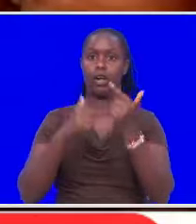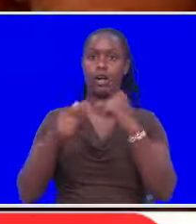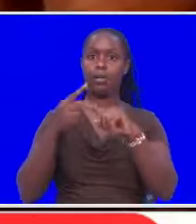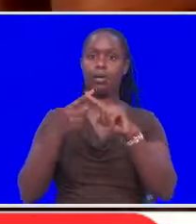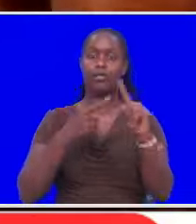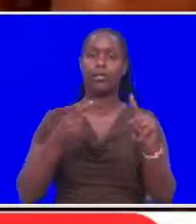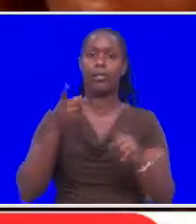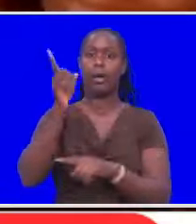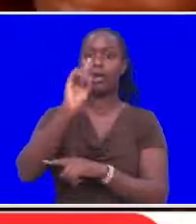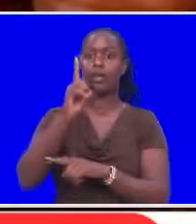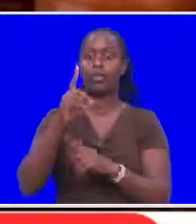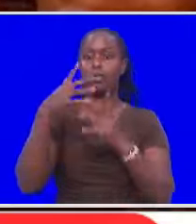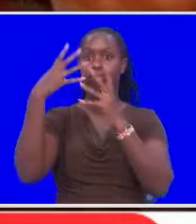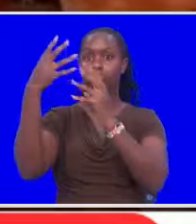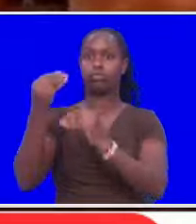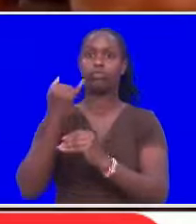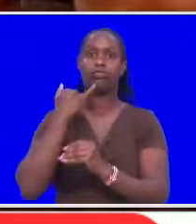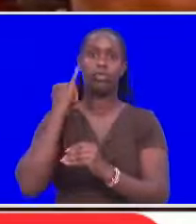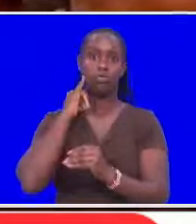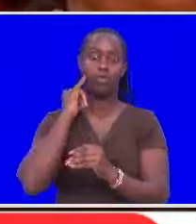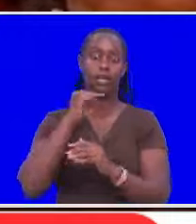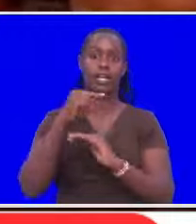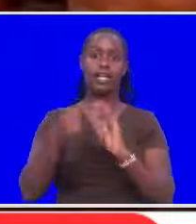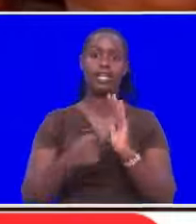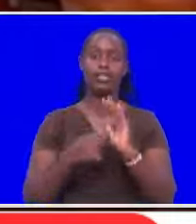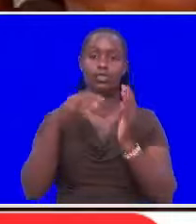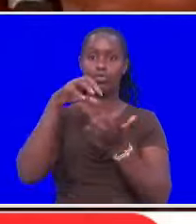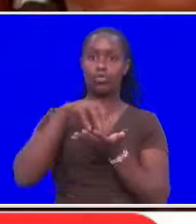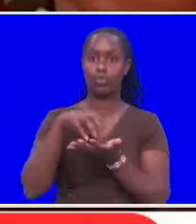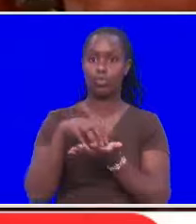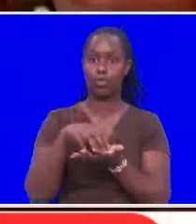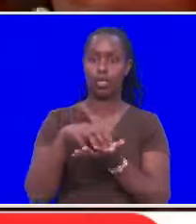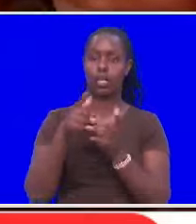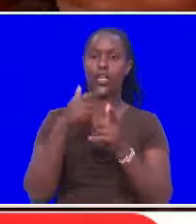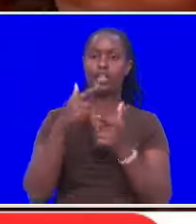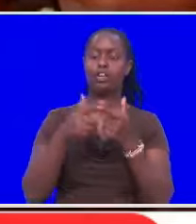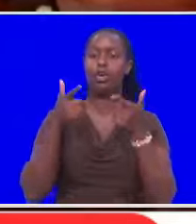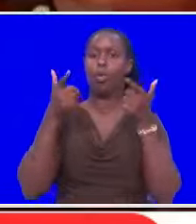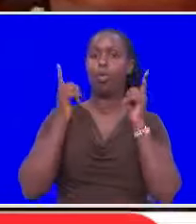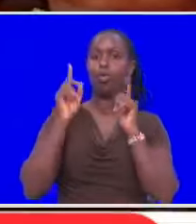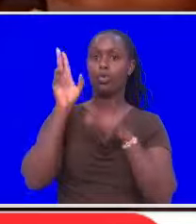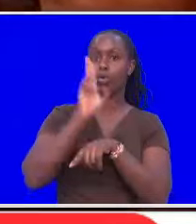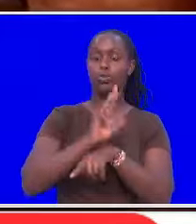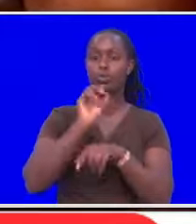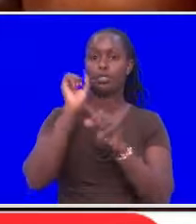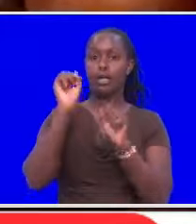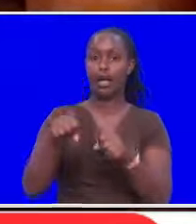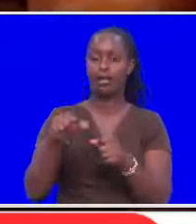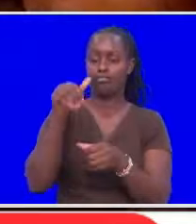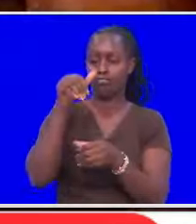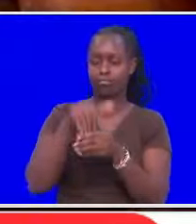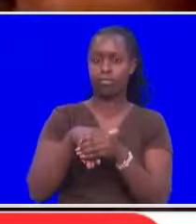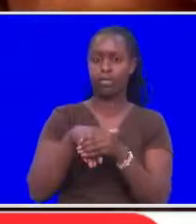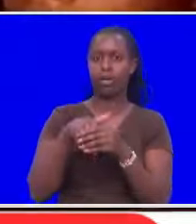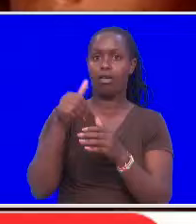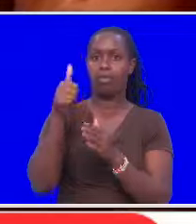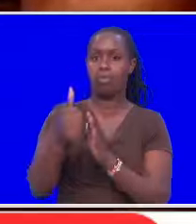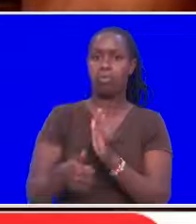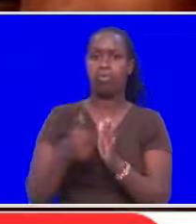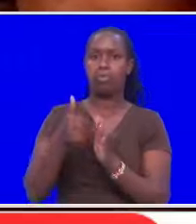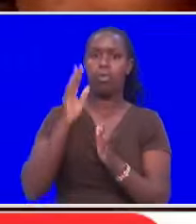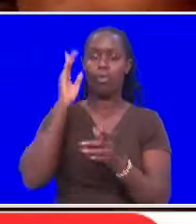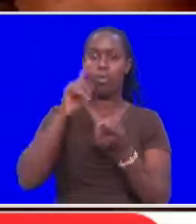Nakuru, in such an instance, the truck can use the inside rain and it will not cause the